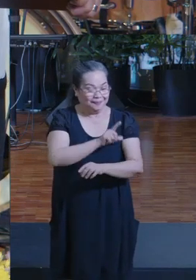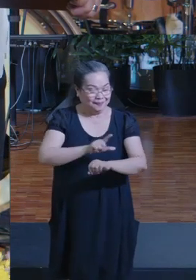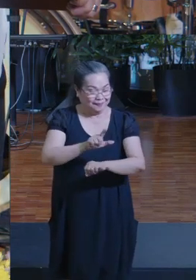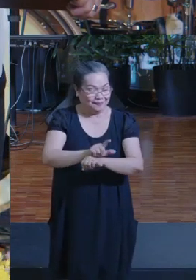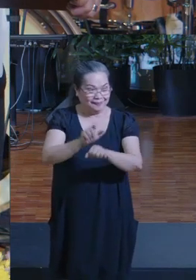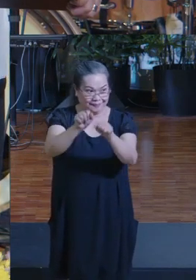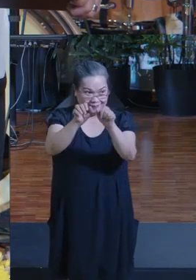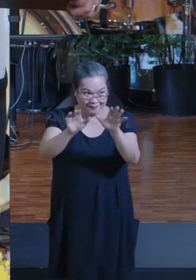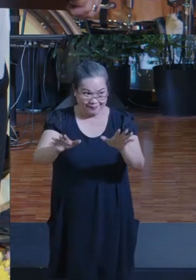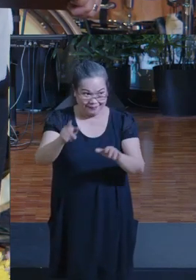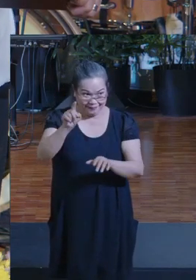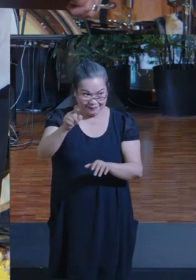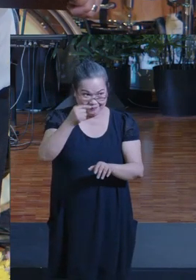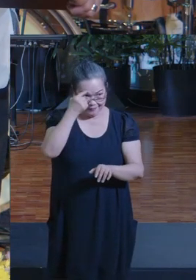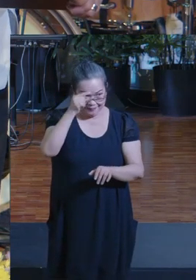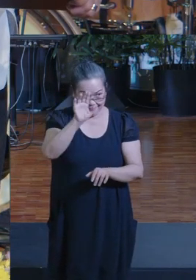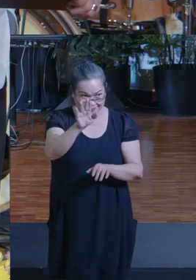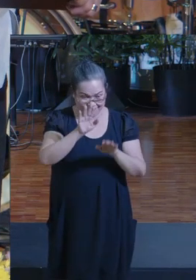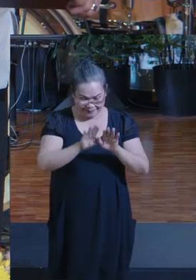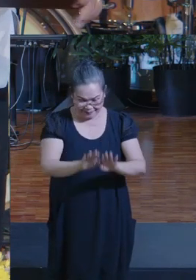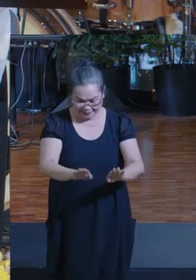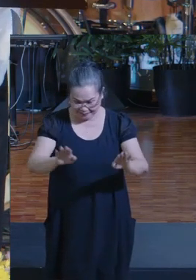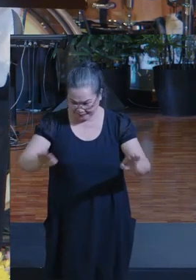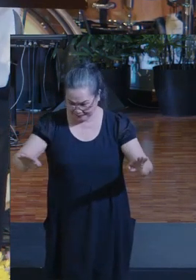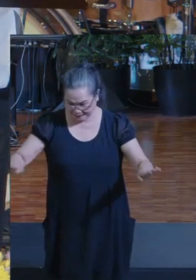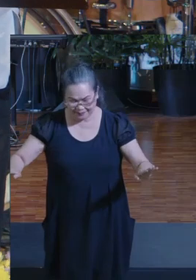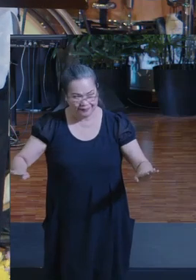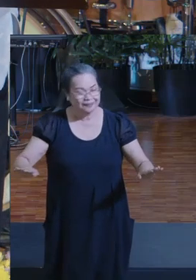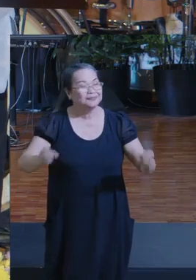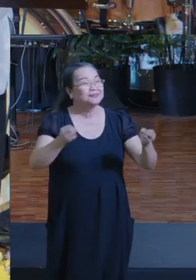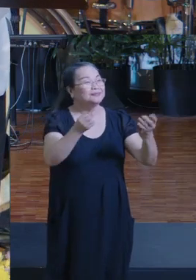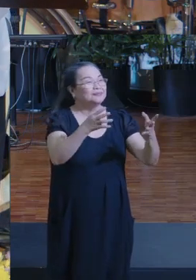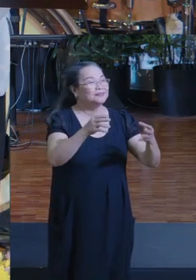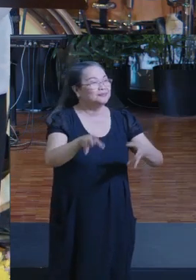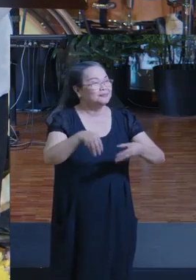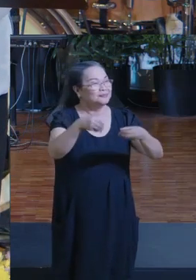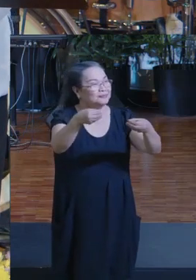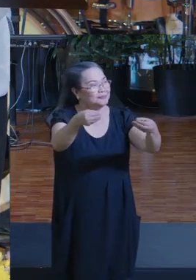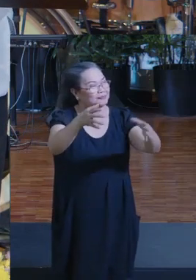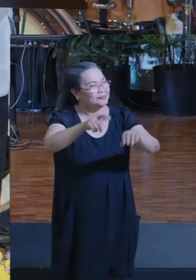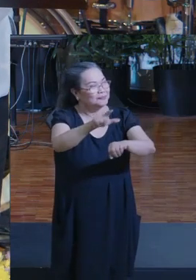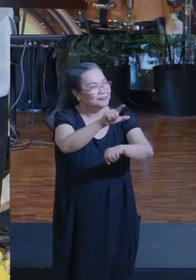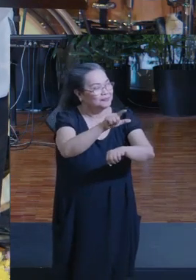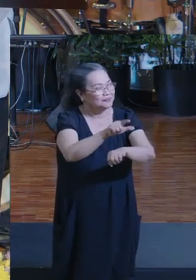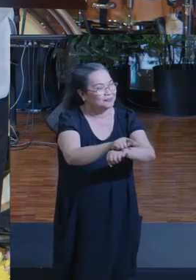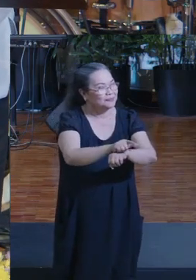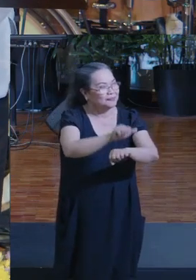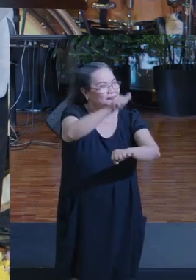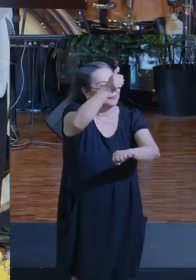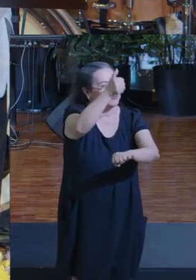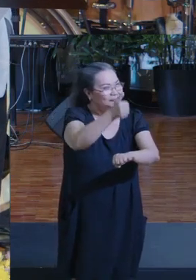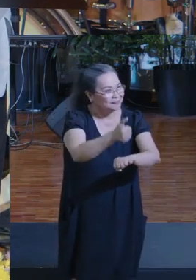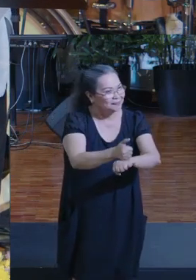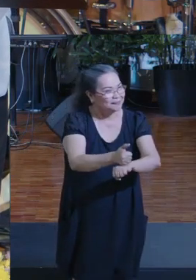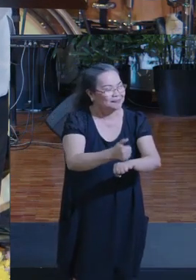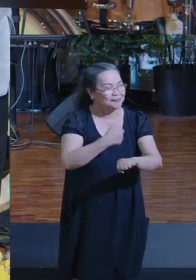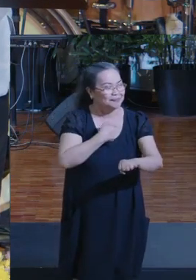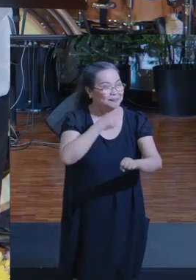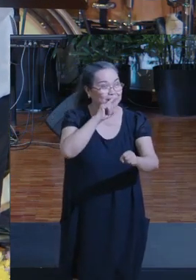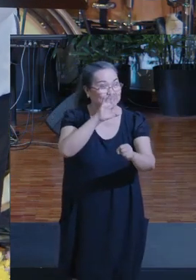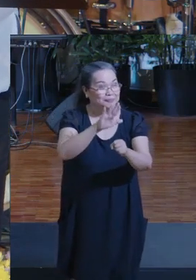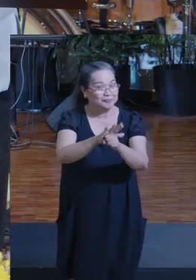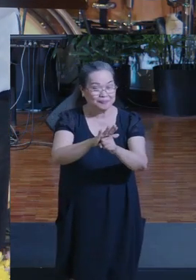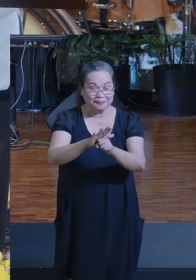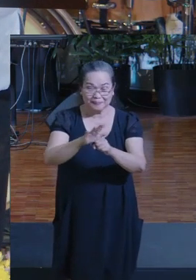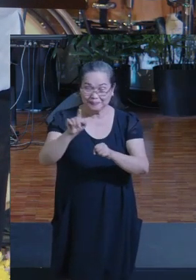and will bless you, for to you and your offspring, plural, I will give all these lands, and I will establish the oath that I swore to Abraham